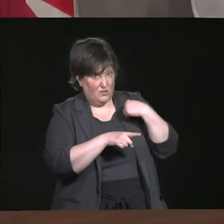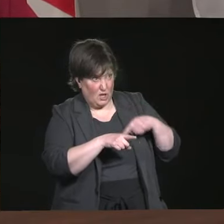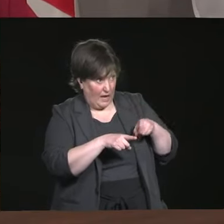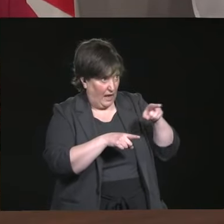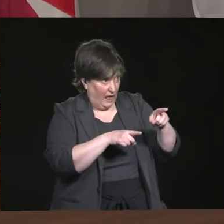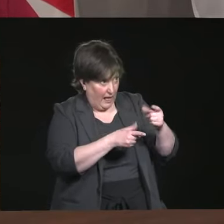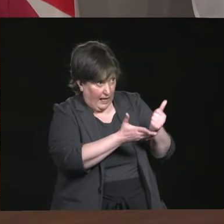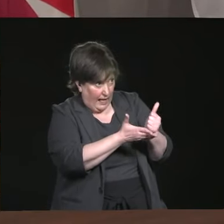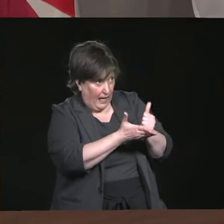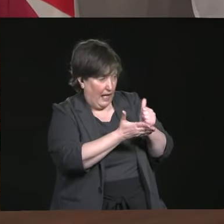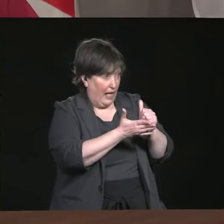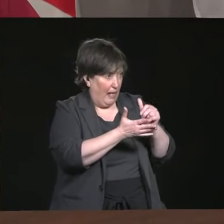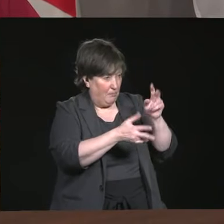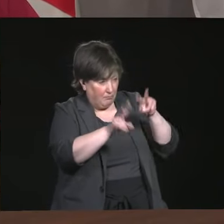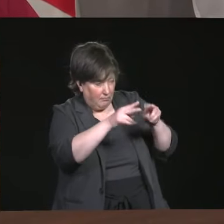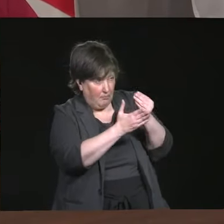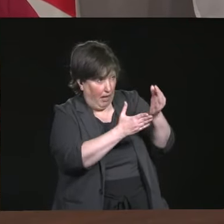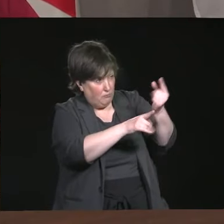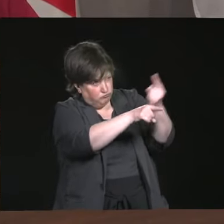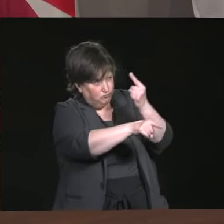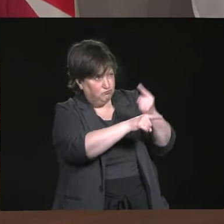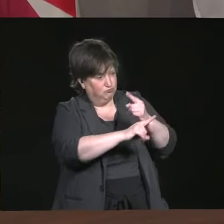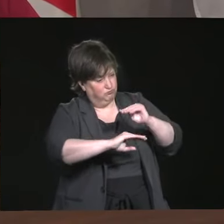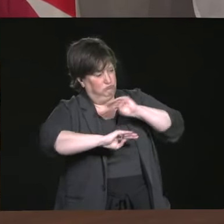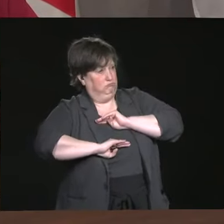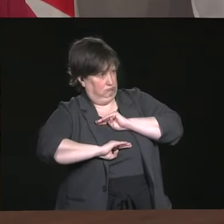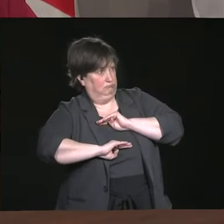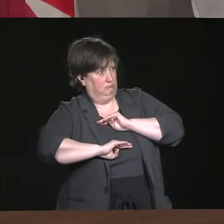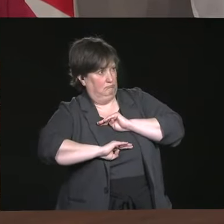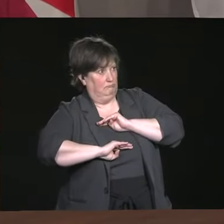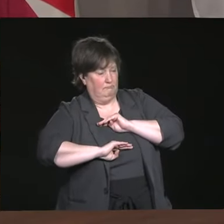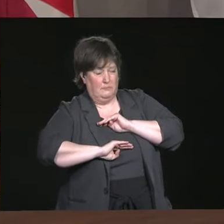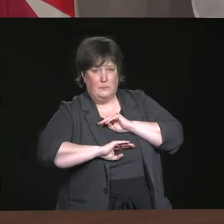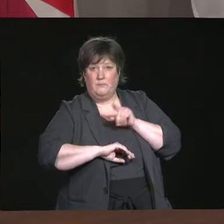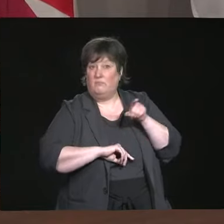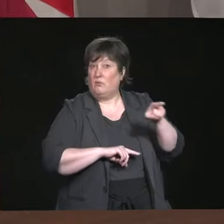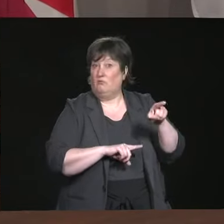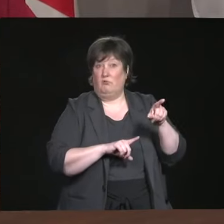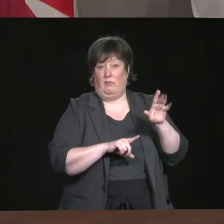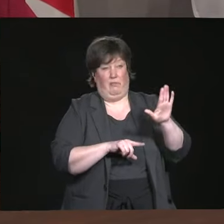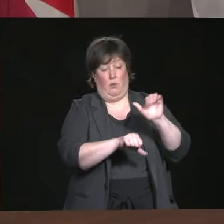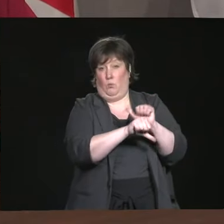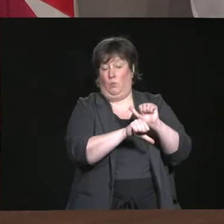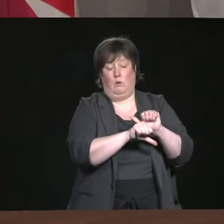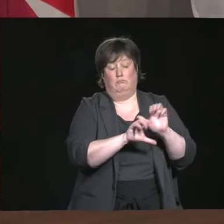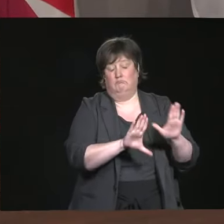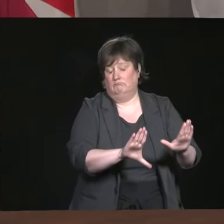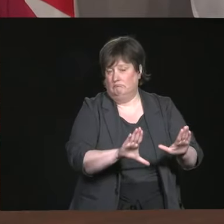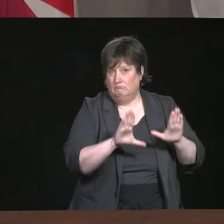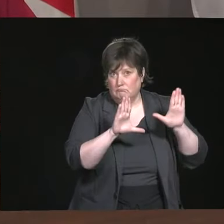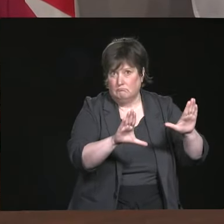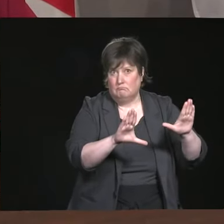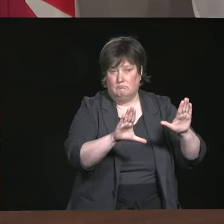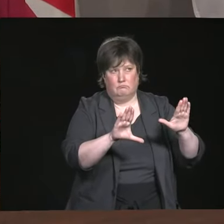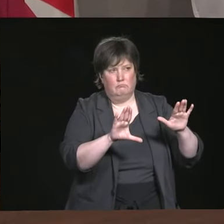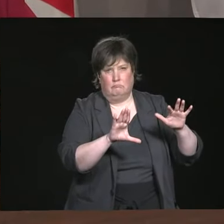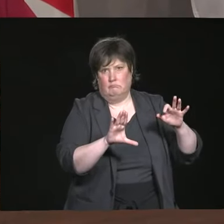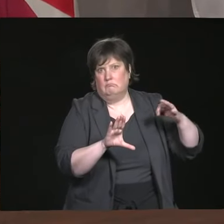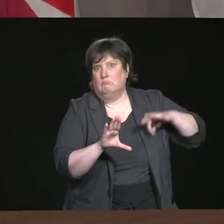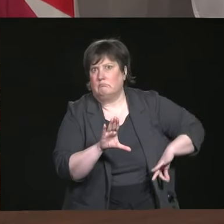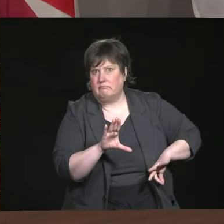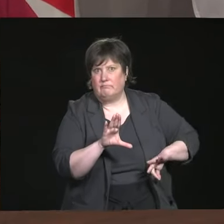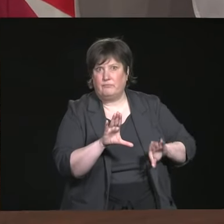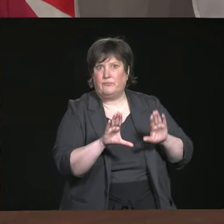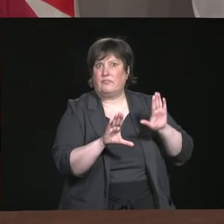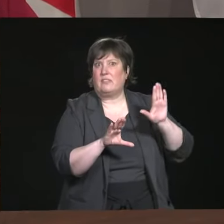procurements there. And they are performing an excellent and very useful service for Canadians on the ground in China,